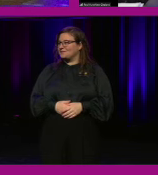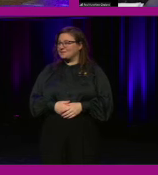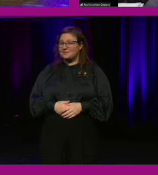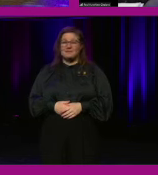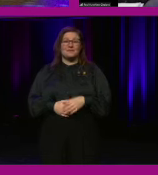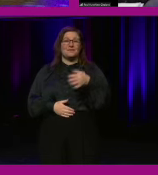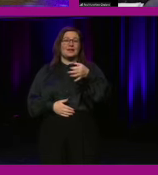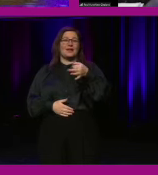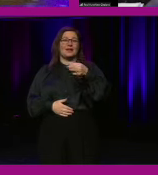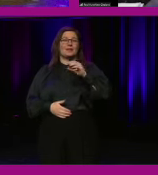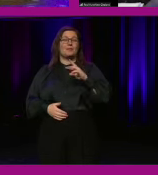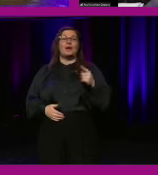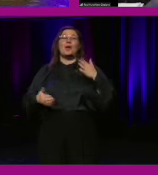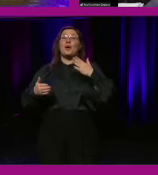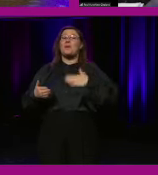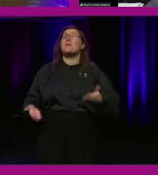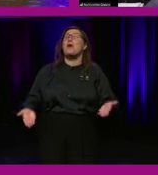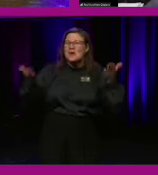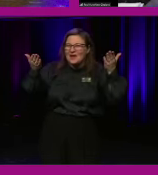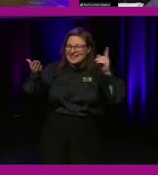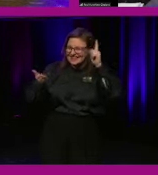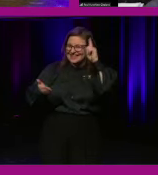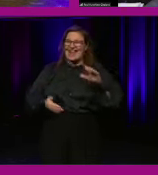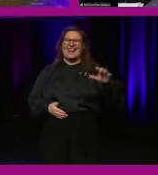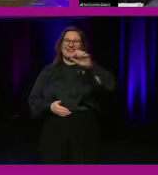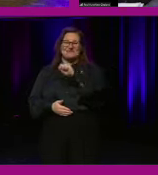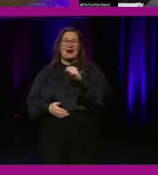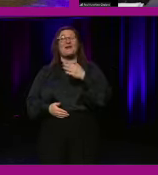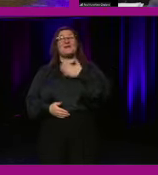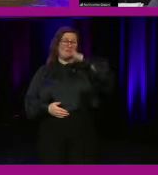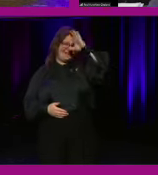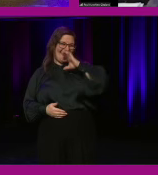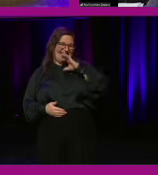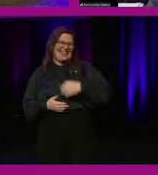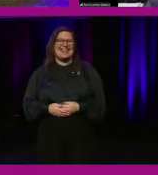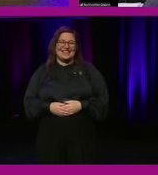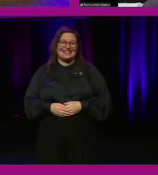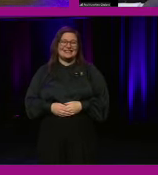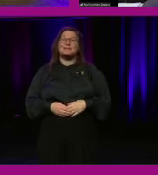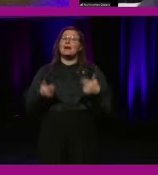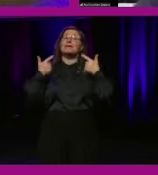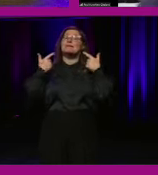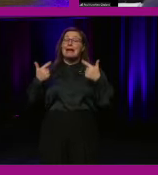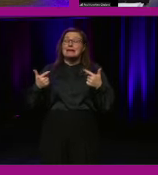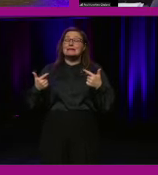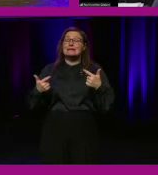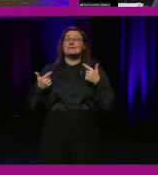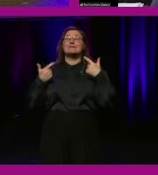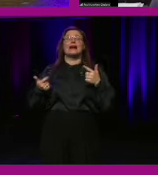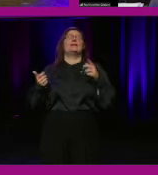Well, good morning, everybody. Good evening. Thank you so very